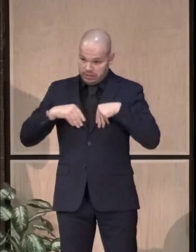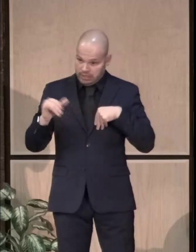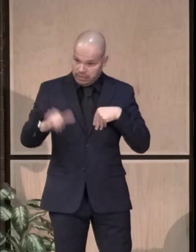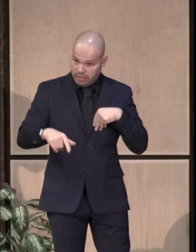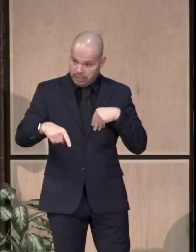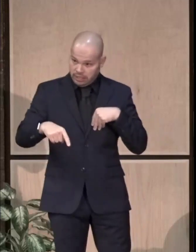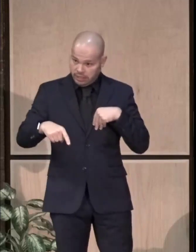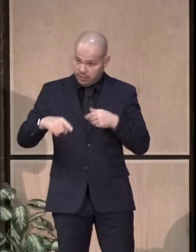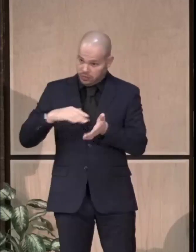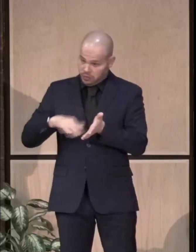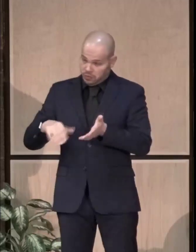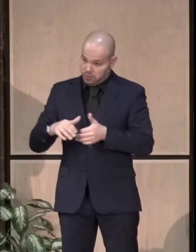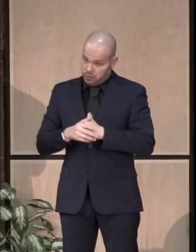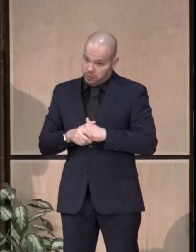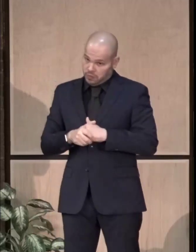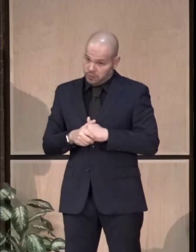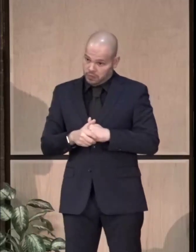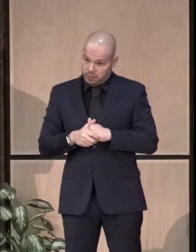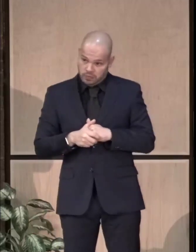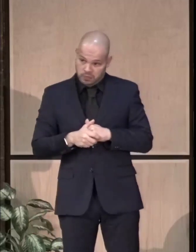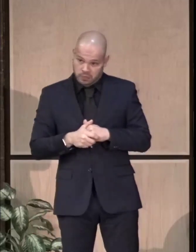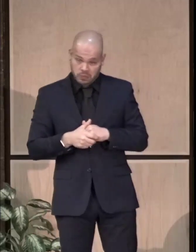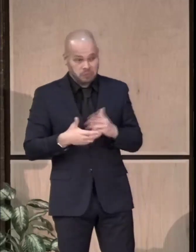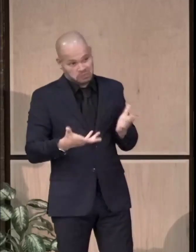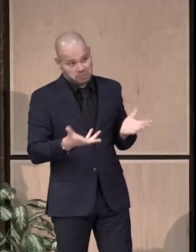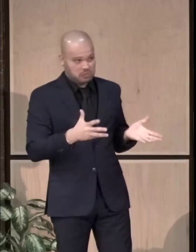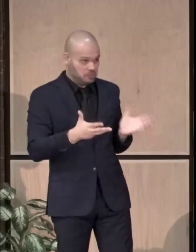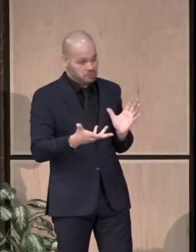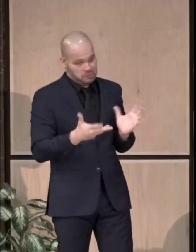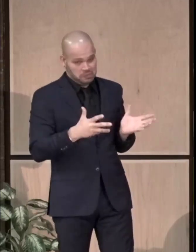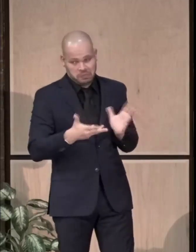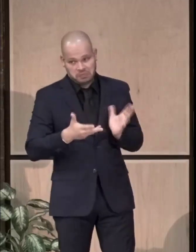I mean, sometimes, yes, their civilian jobs have work conflicts.